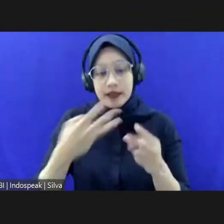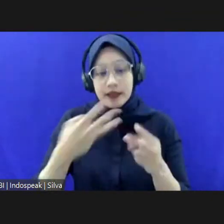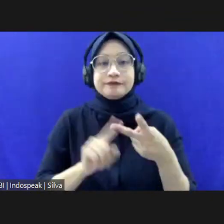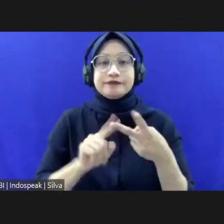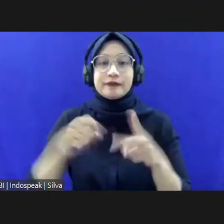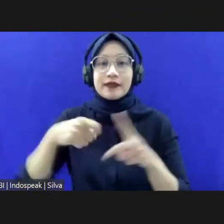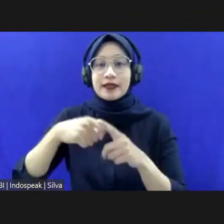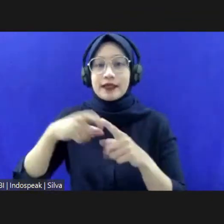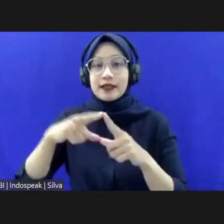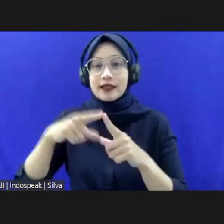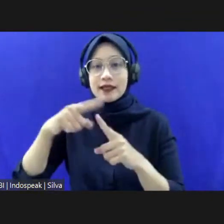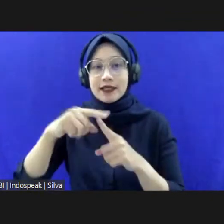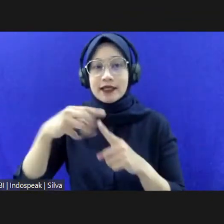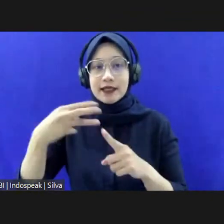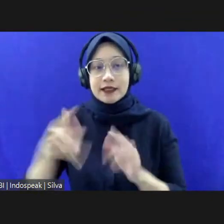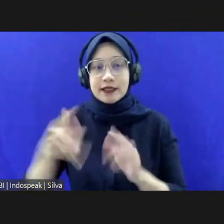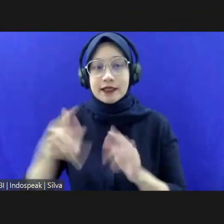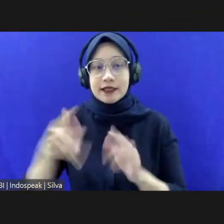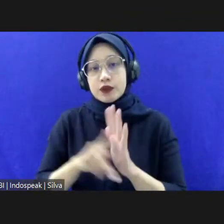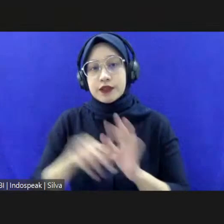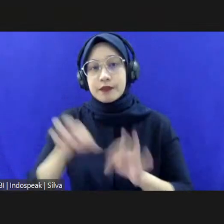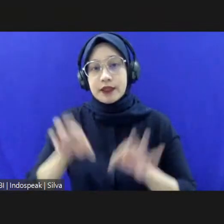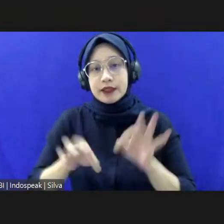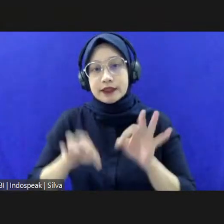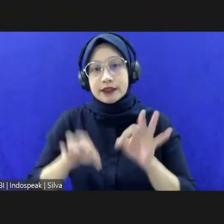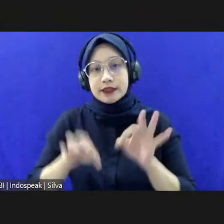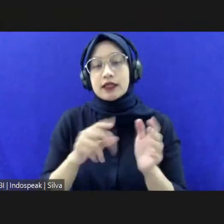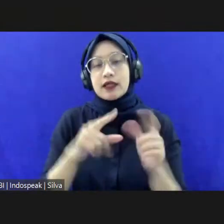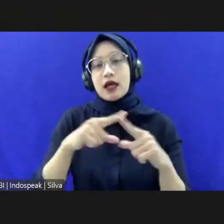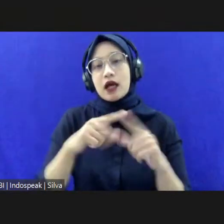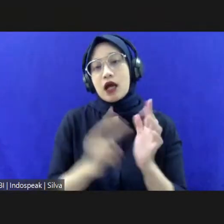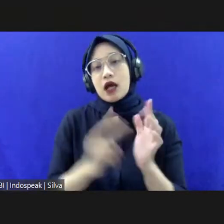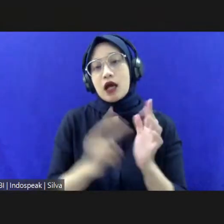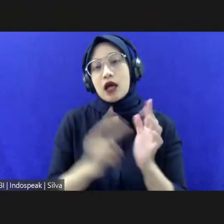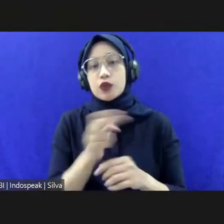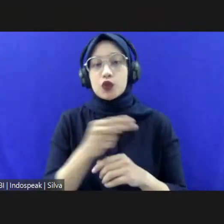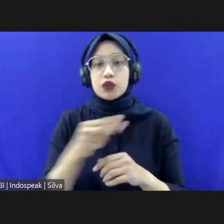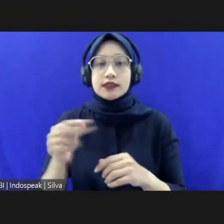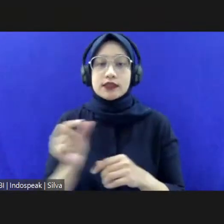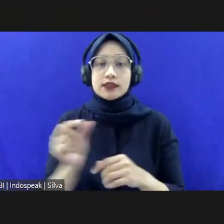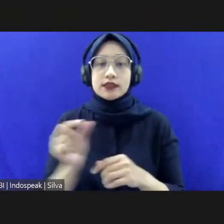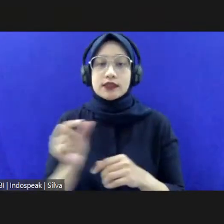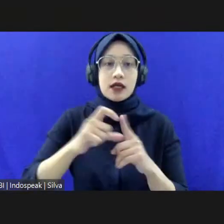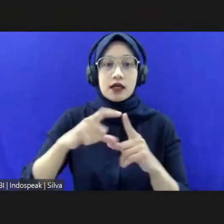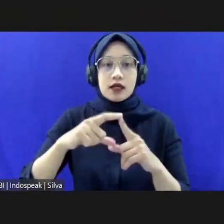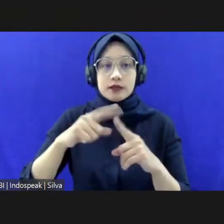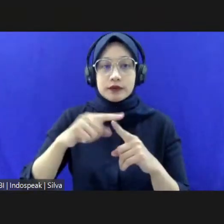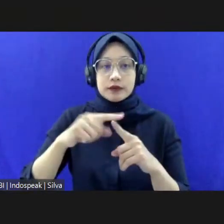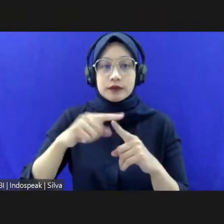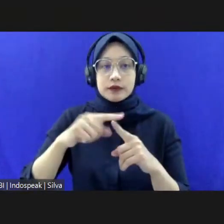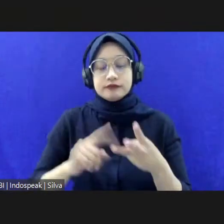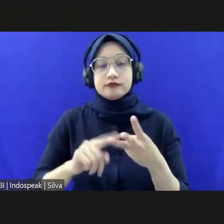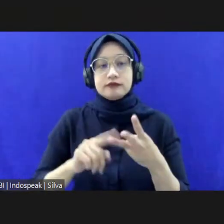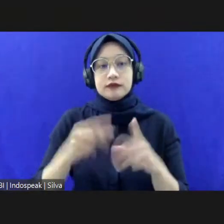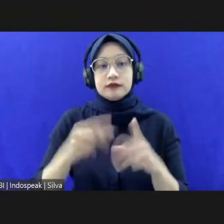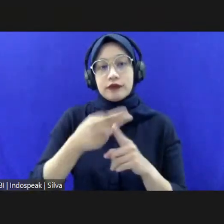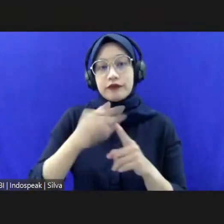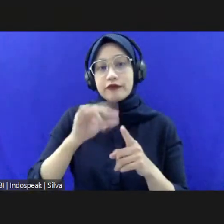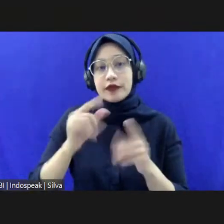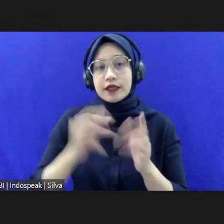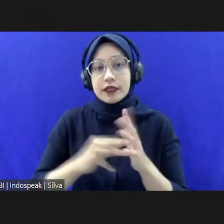Project Manager of the NU Indonesia Update, Pak Firman Witular, dan Ibu Aryan